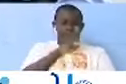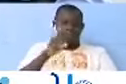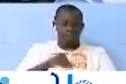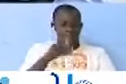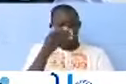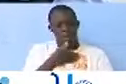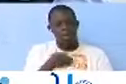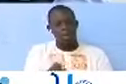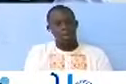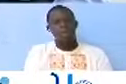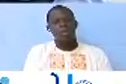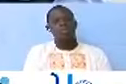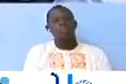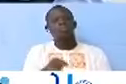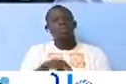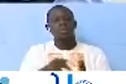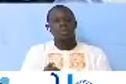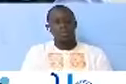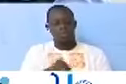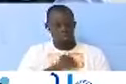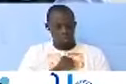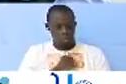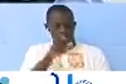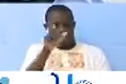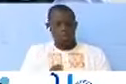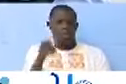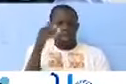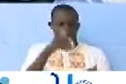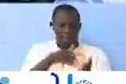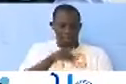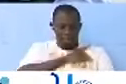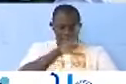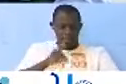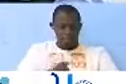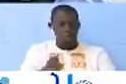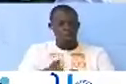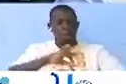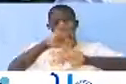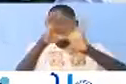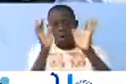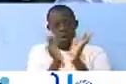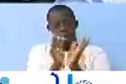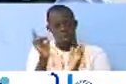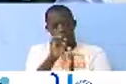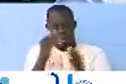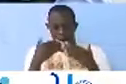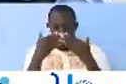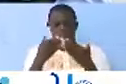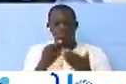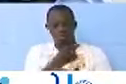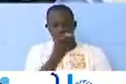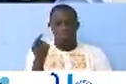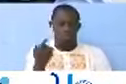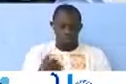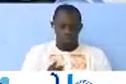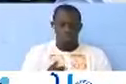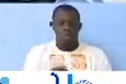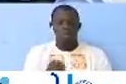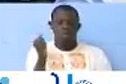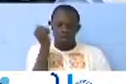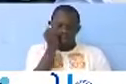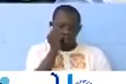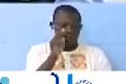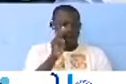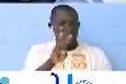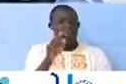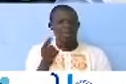here. Since he came here. But all I told you. You always see